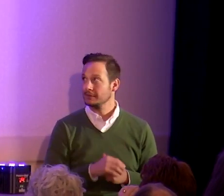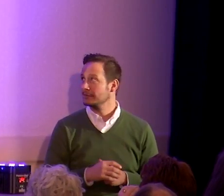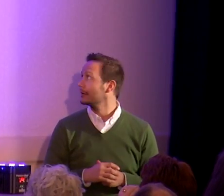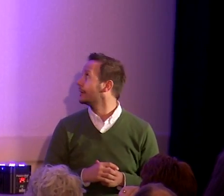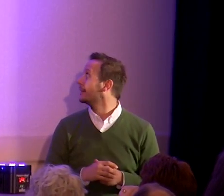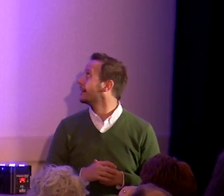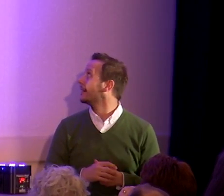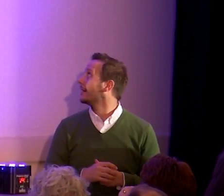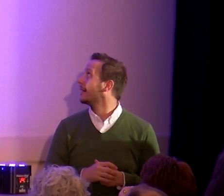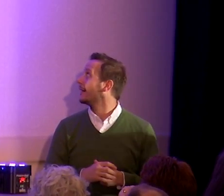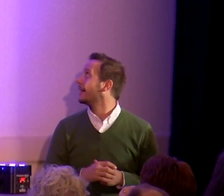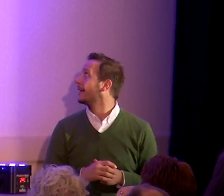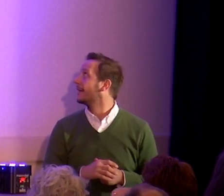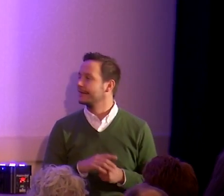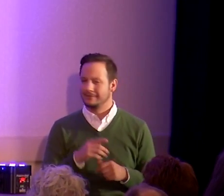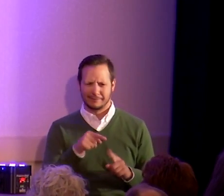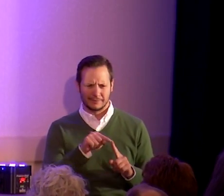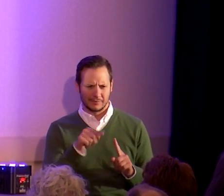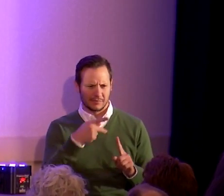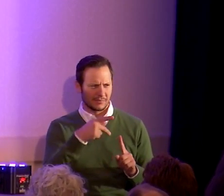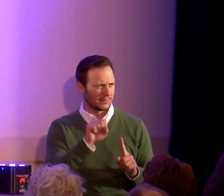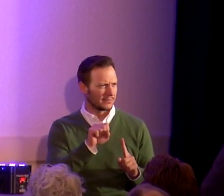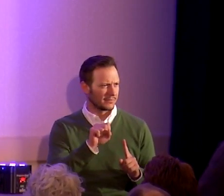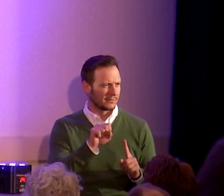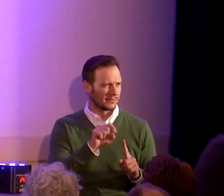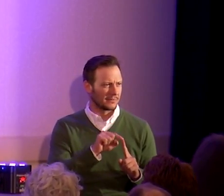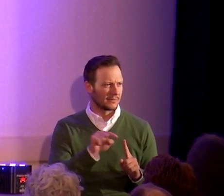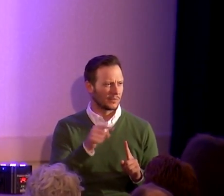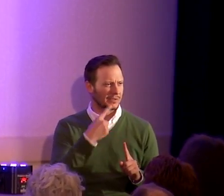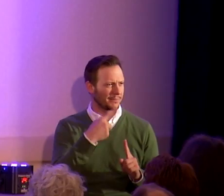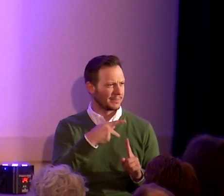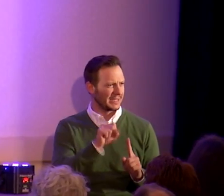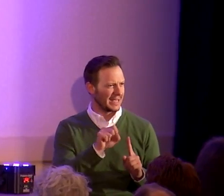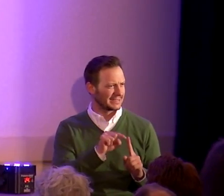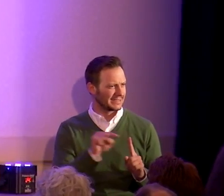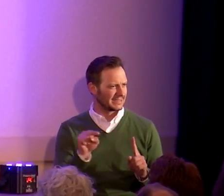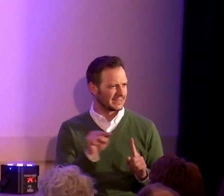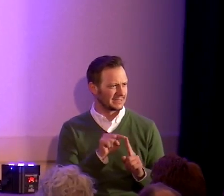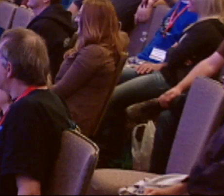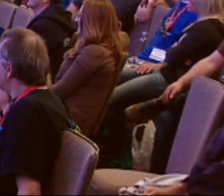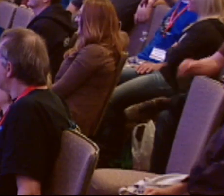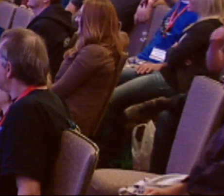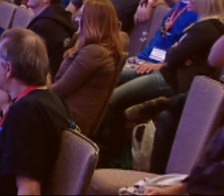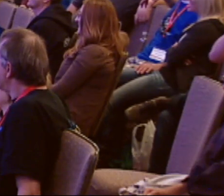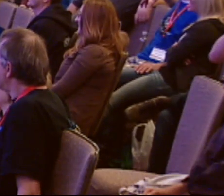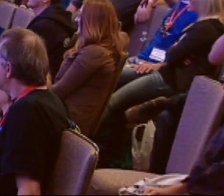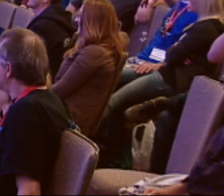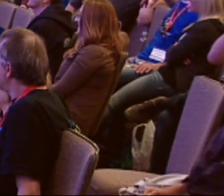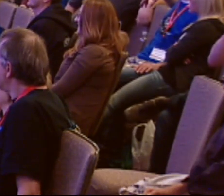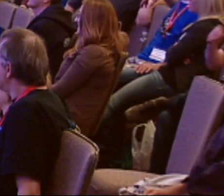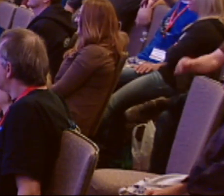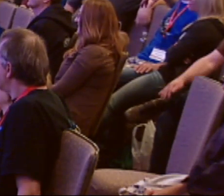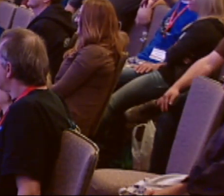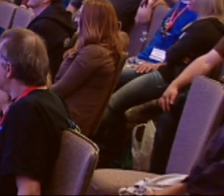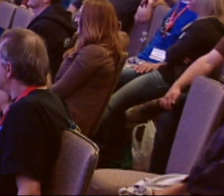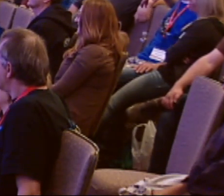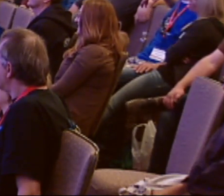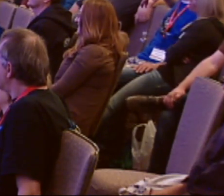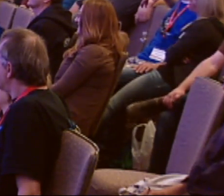Okay. If I can address that for a moment. I love you, debate. Debate. Nah,